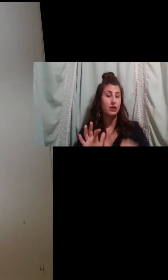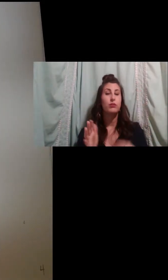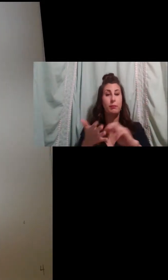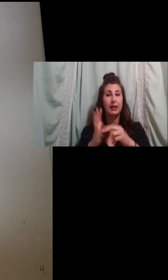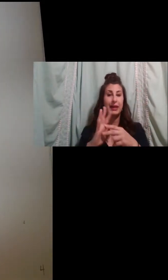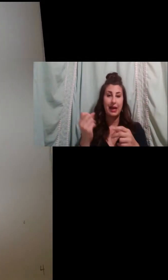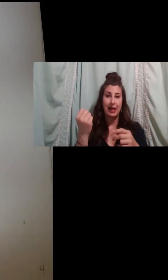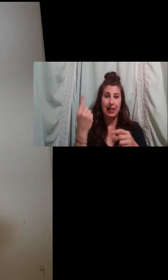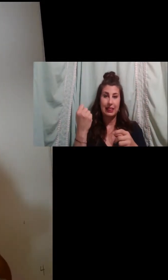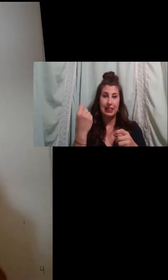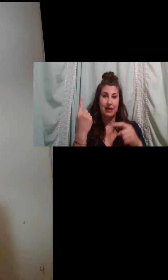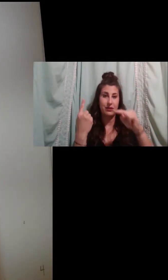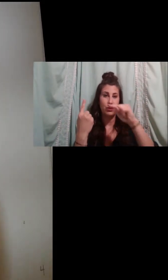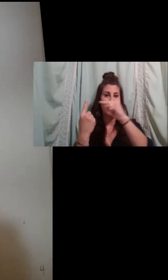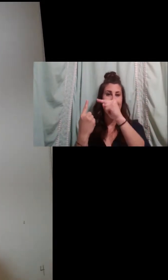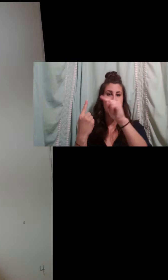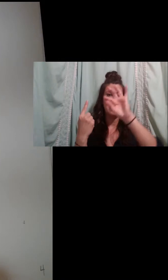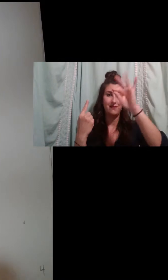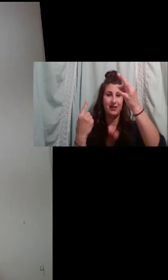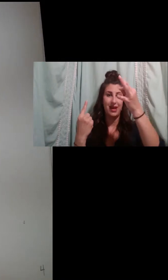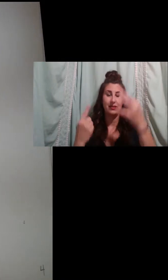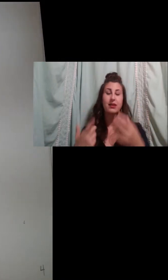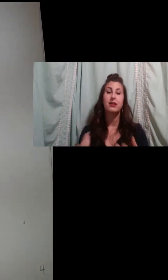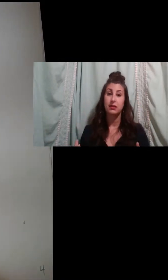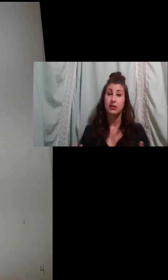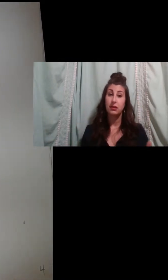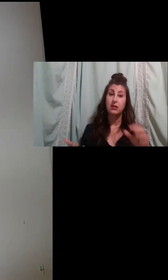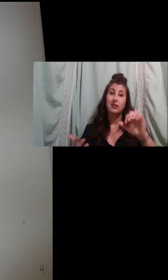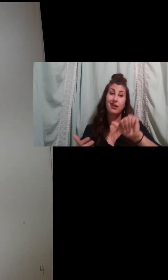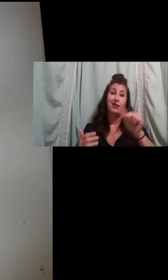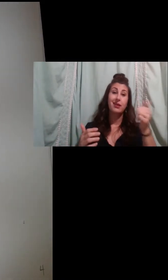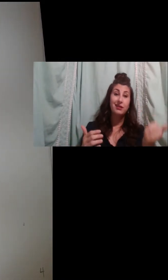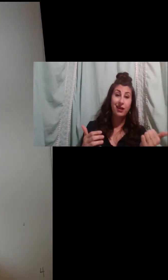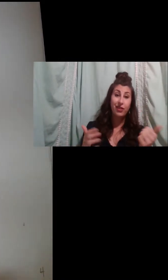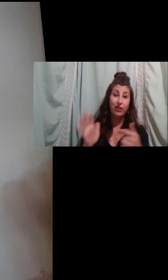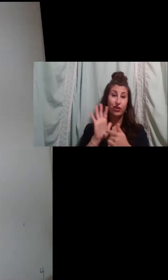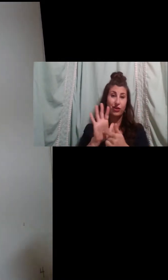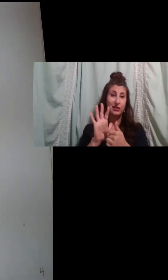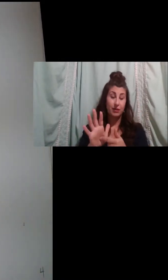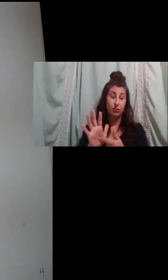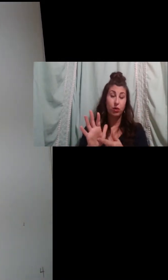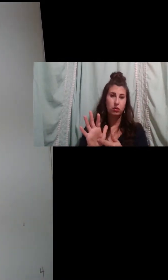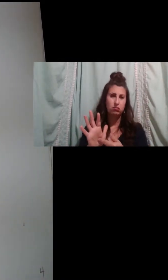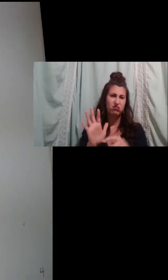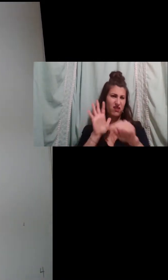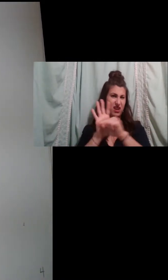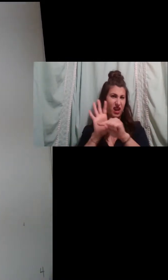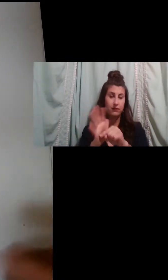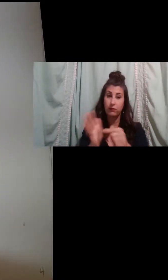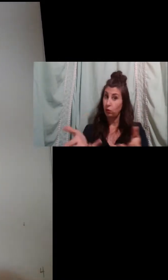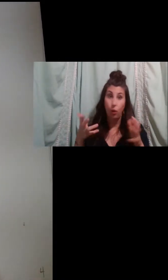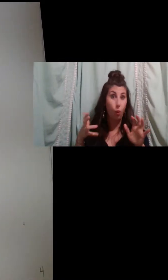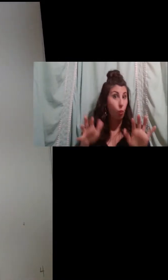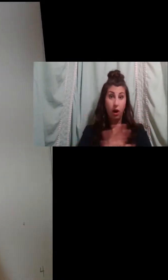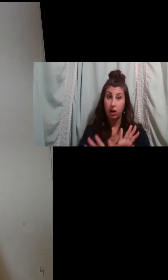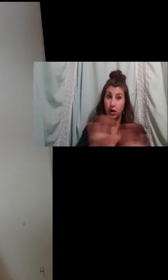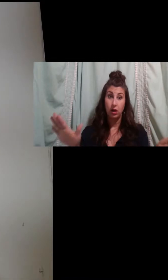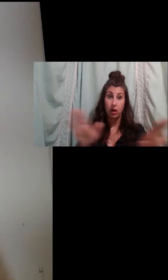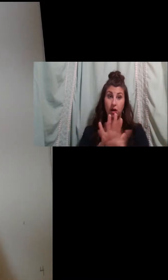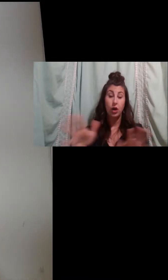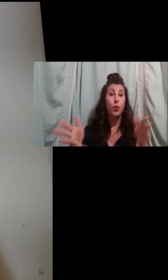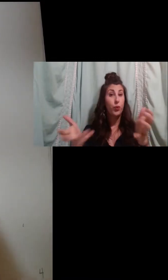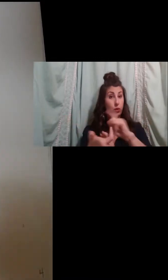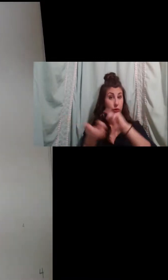to the negative 9th power. Another example that has a negative exponent that we will not want. We would want